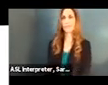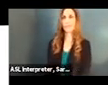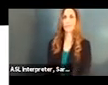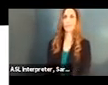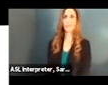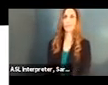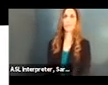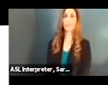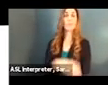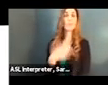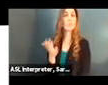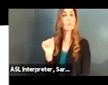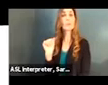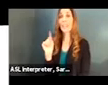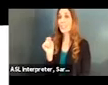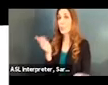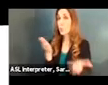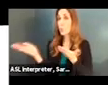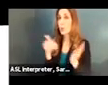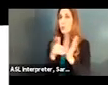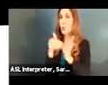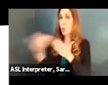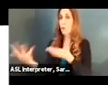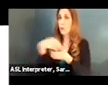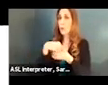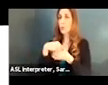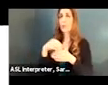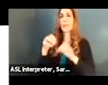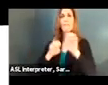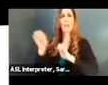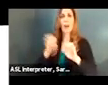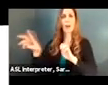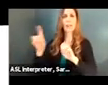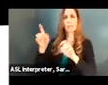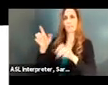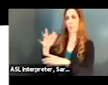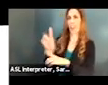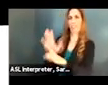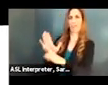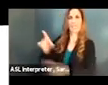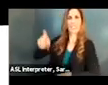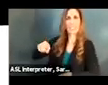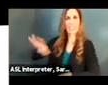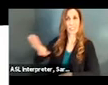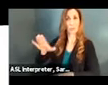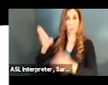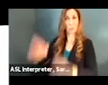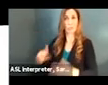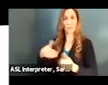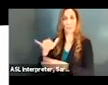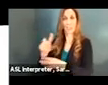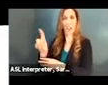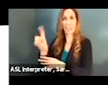So AT services often include evaluating the needs of a child with a disability, including what the